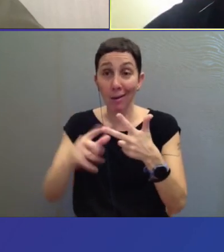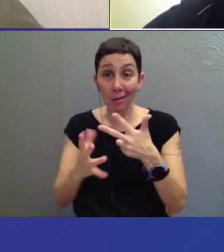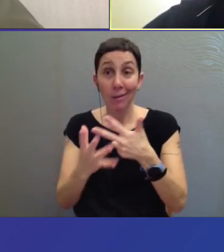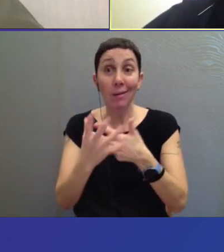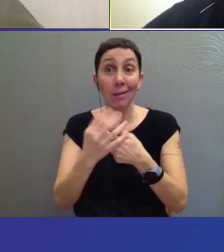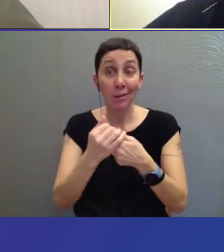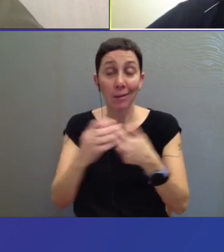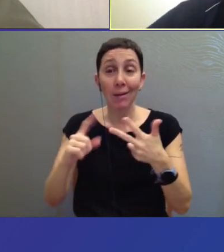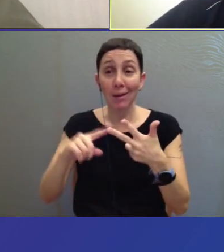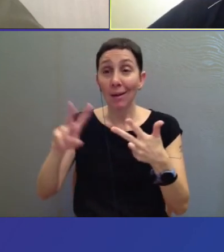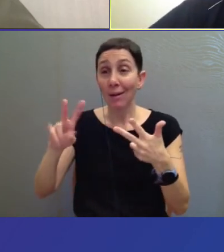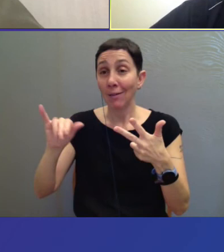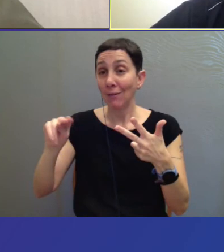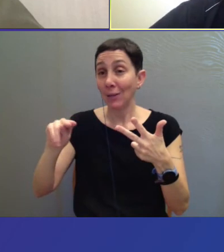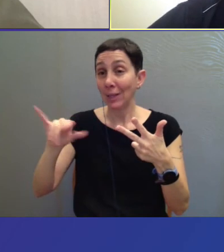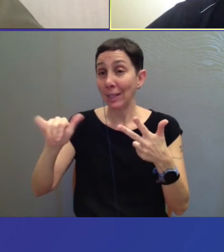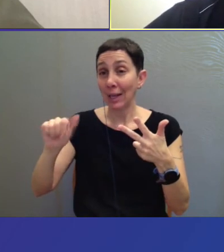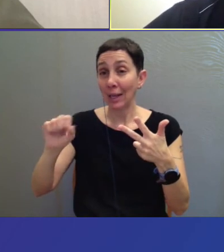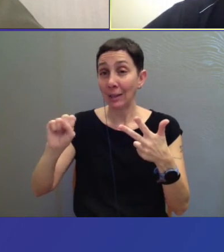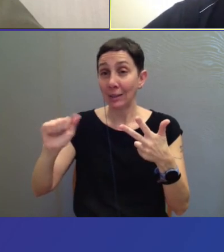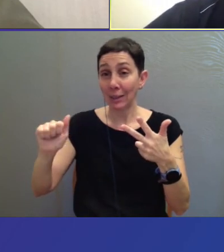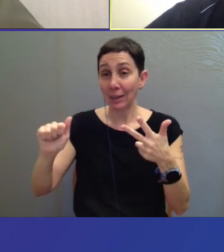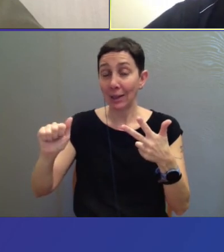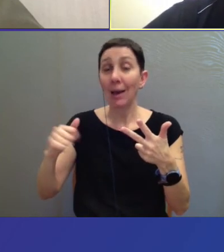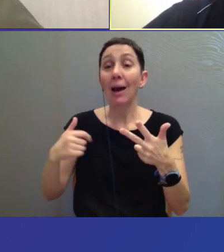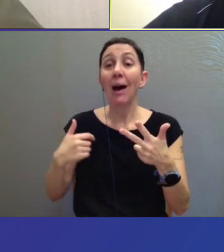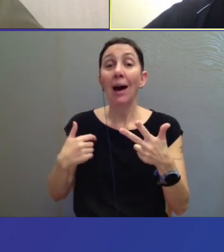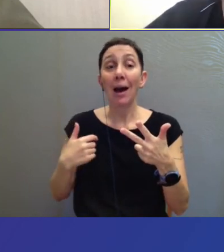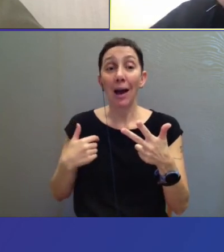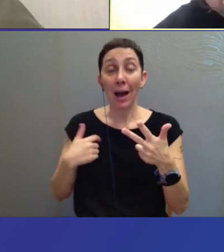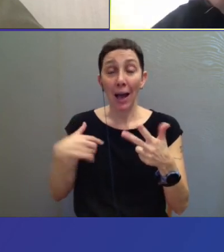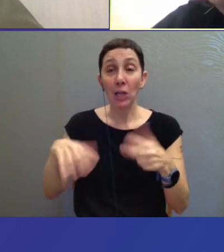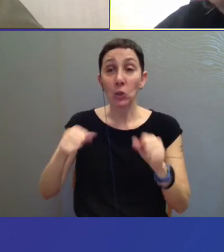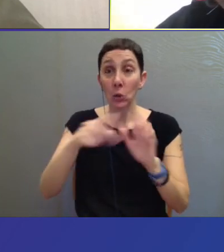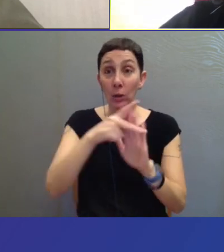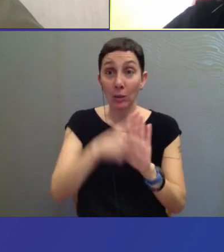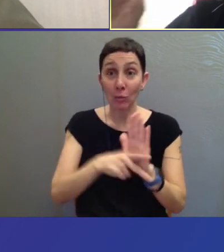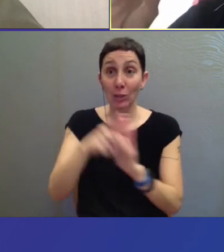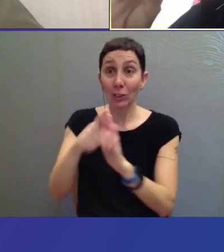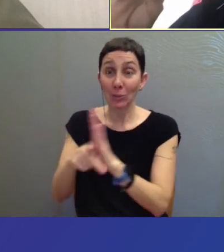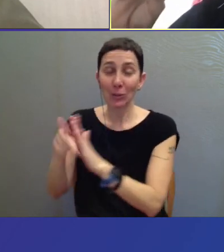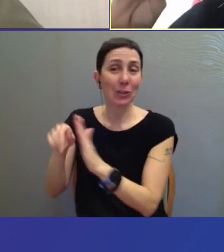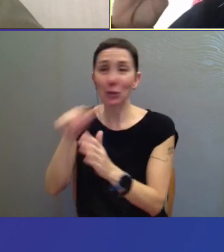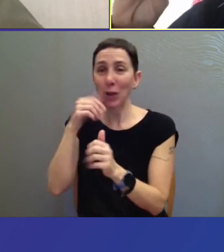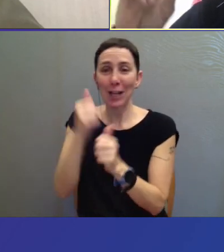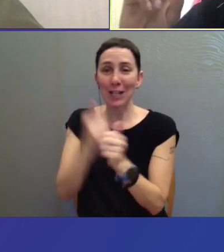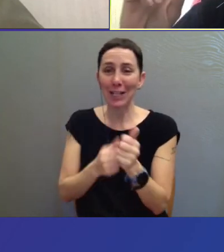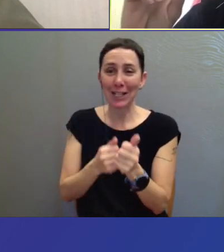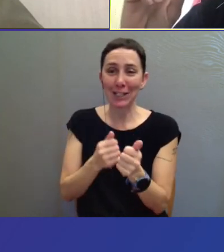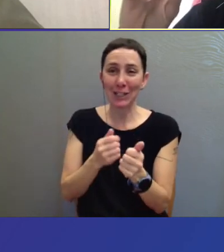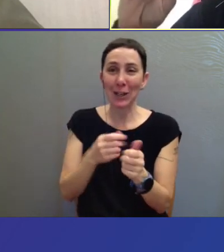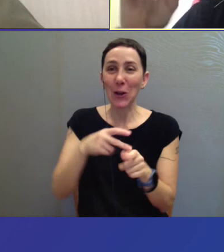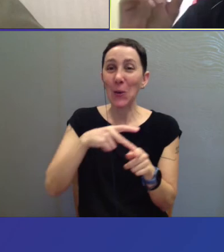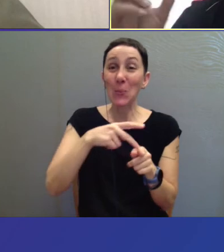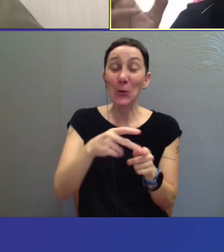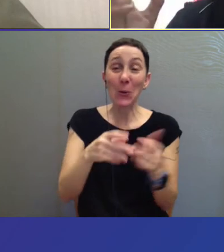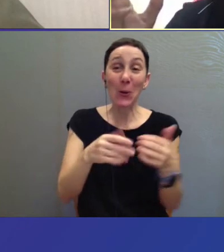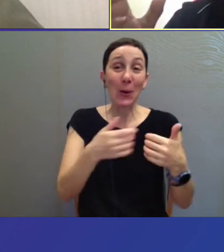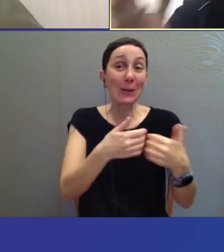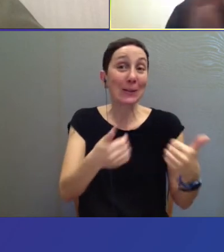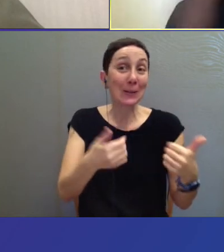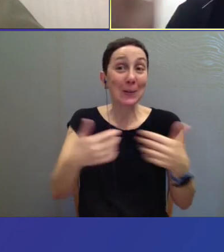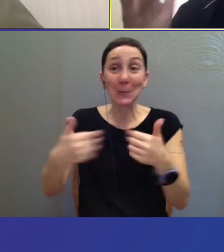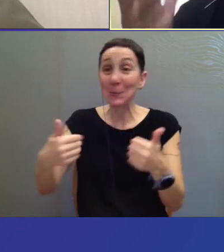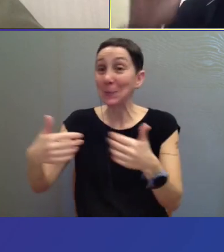Vinyasa yoga. So I intersected the principles. So they are not, in fact, in that way, one